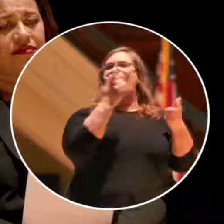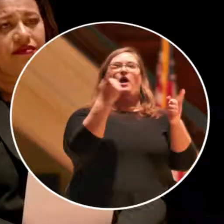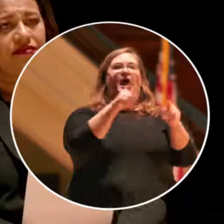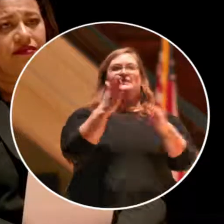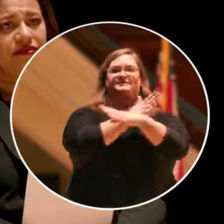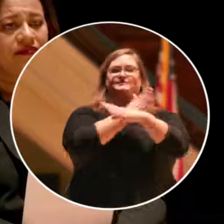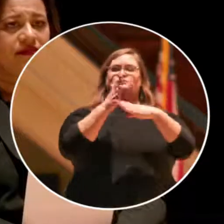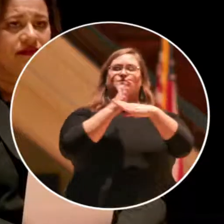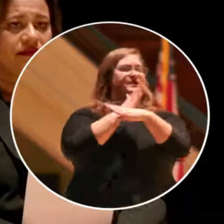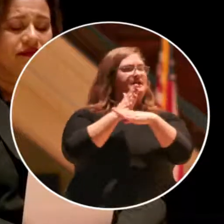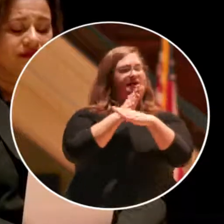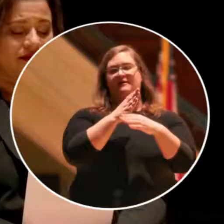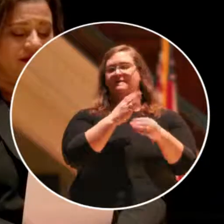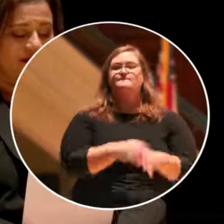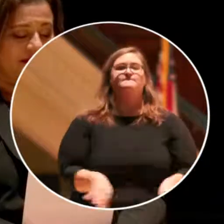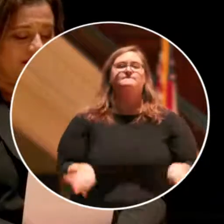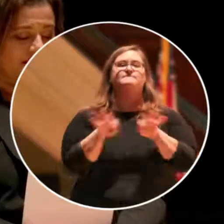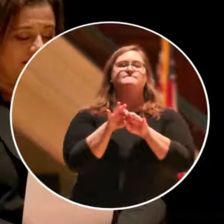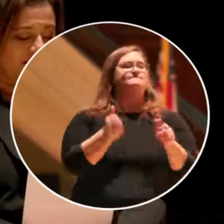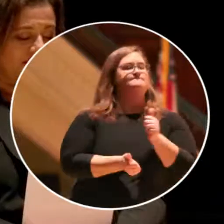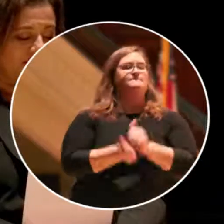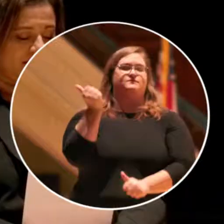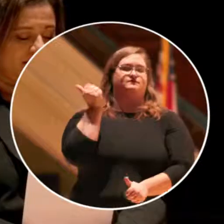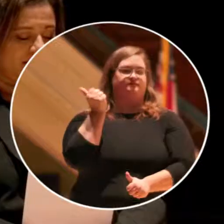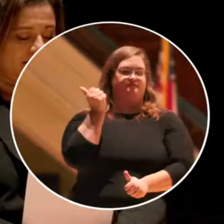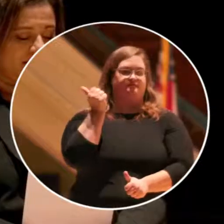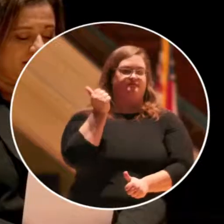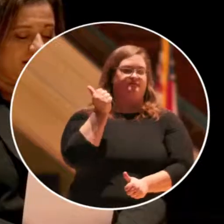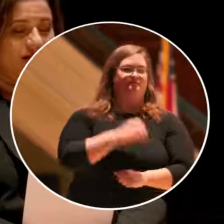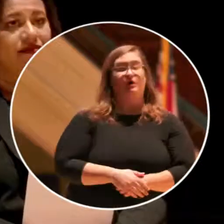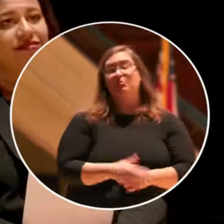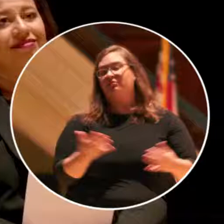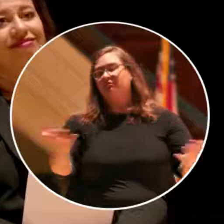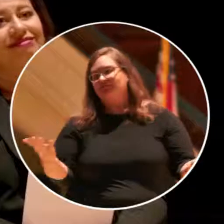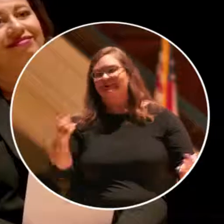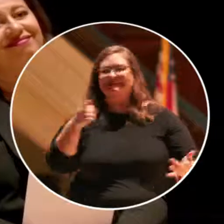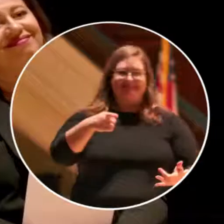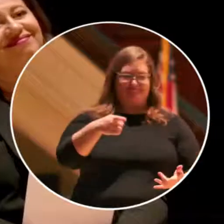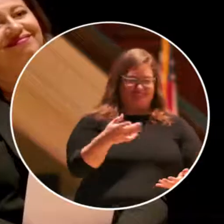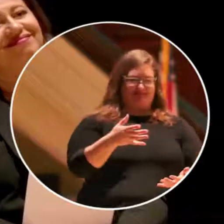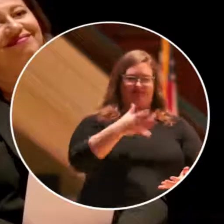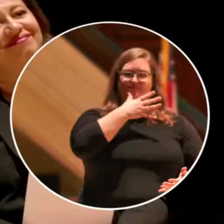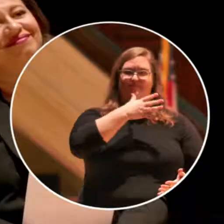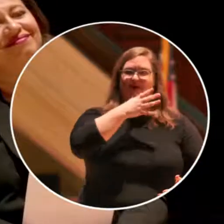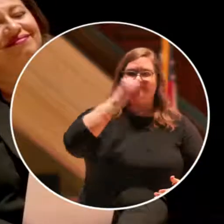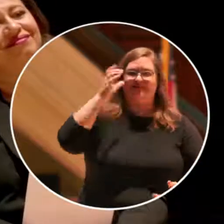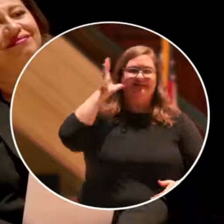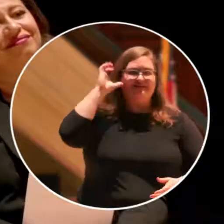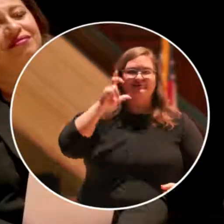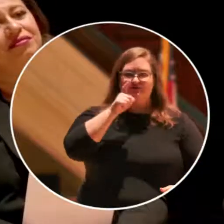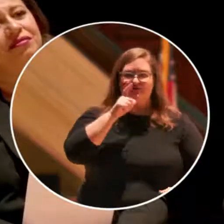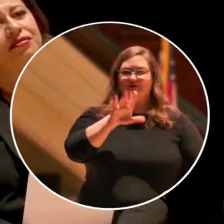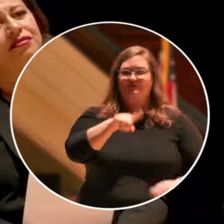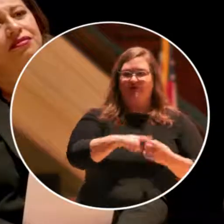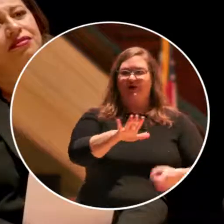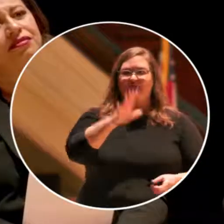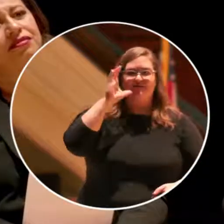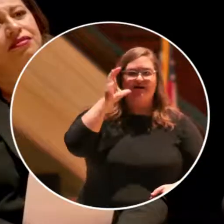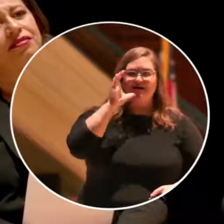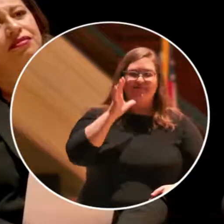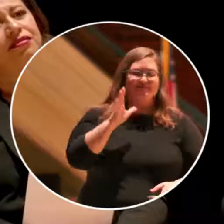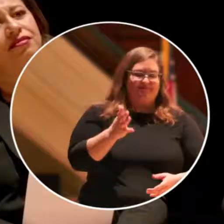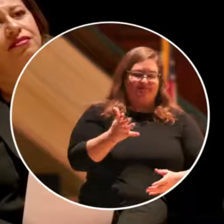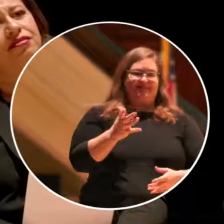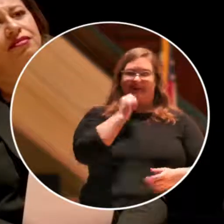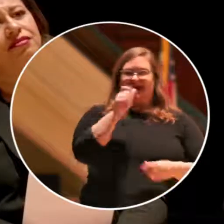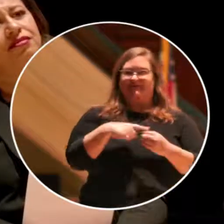Well, this sure is a lot of dad talk in a story that's supposed to be about motherhood. but I think my dad is the